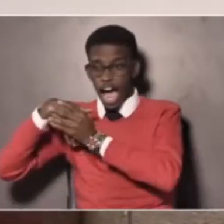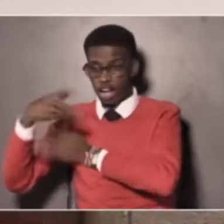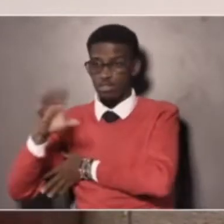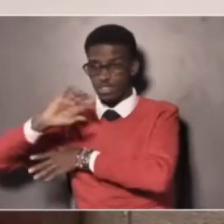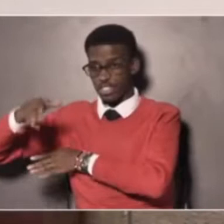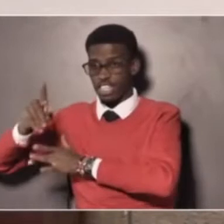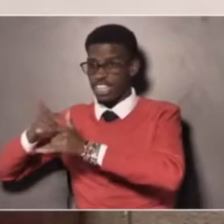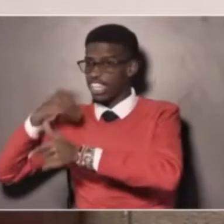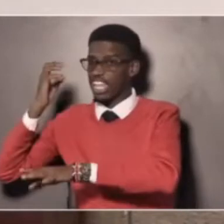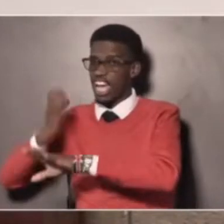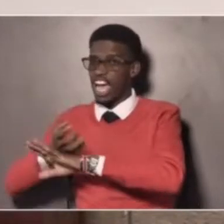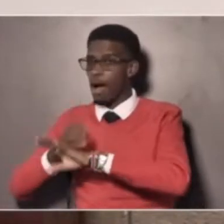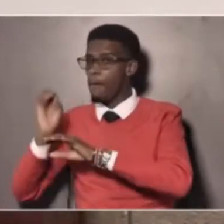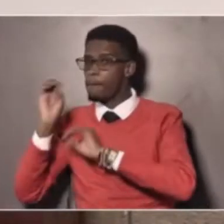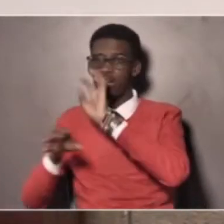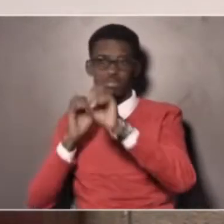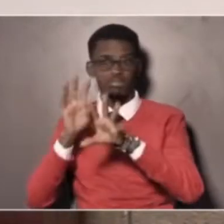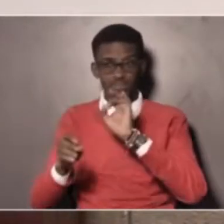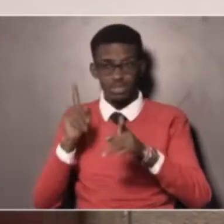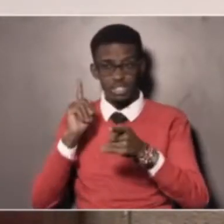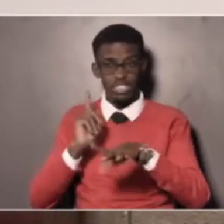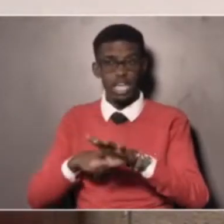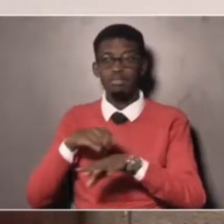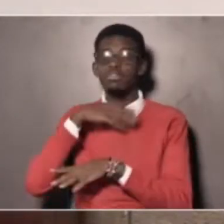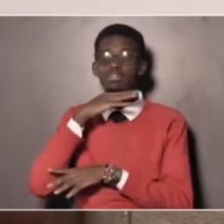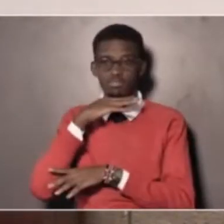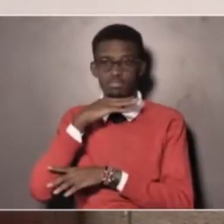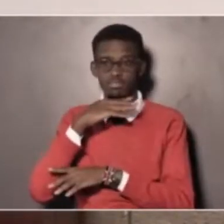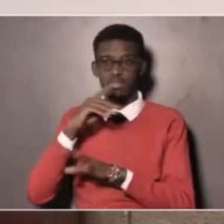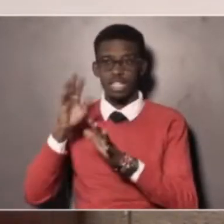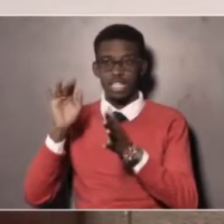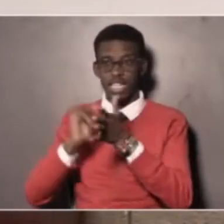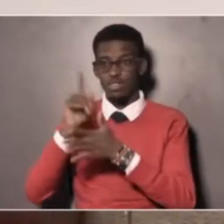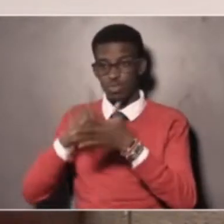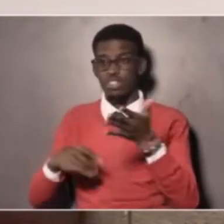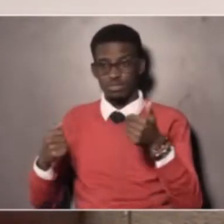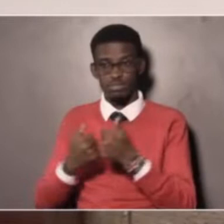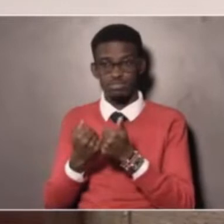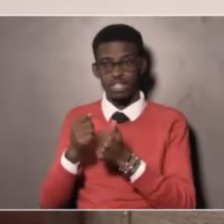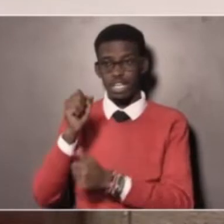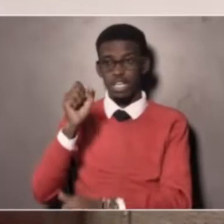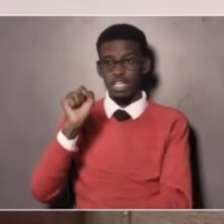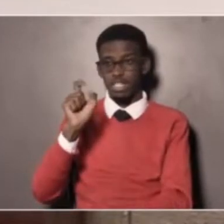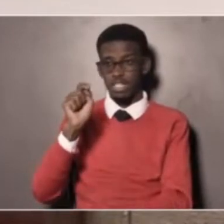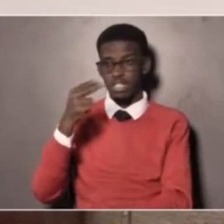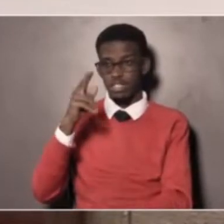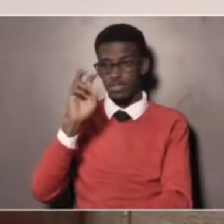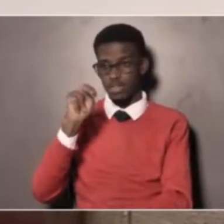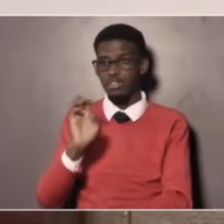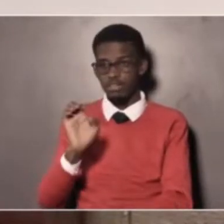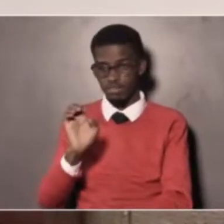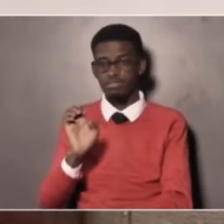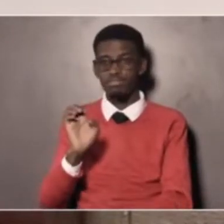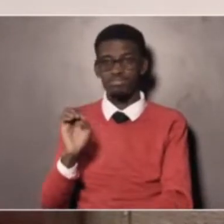was stoned out of the city till he died. That's what they did with Stephen. Stephen was dragged from in front of the